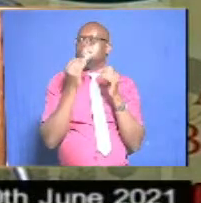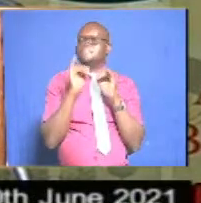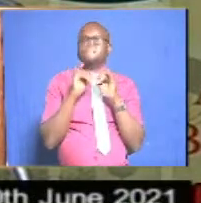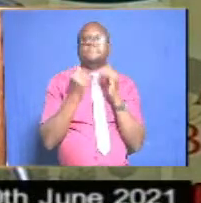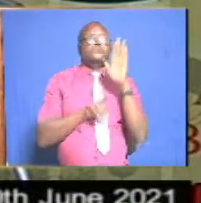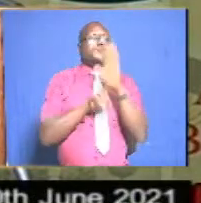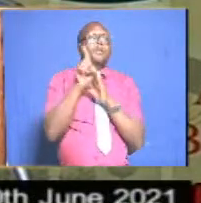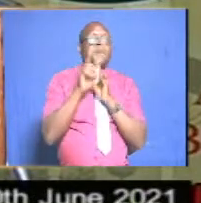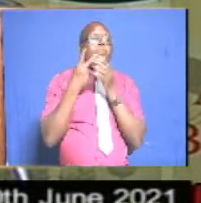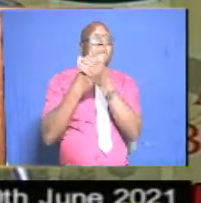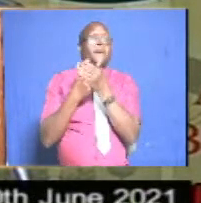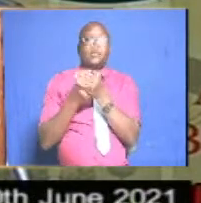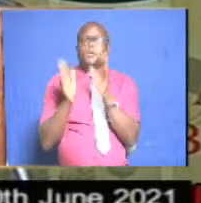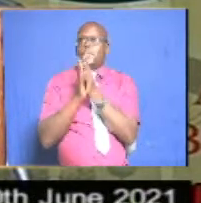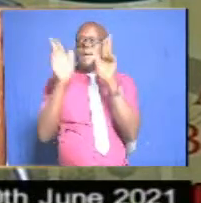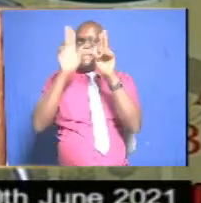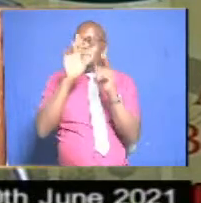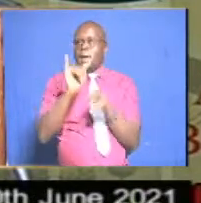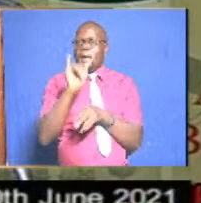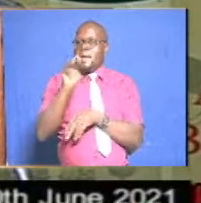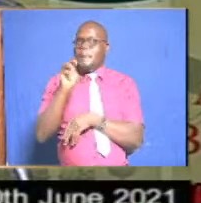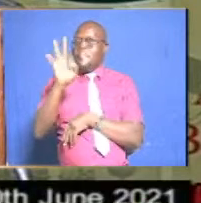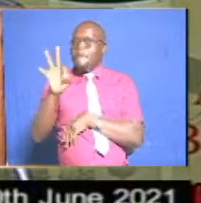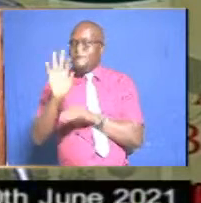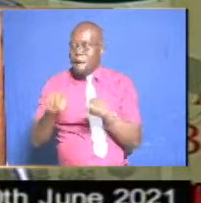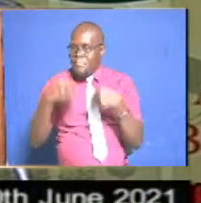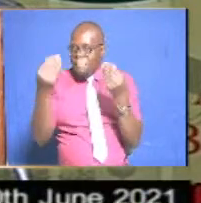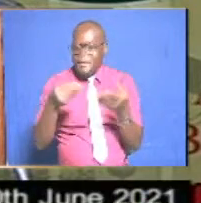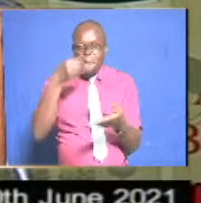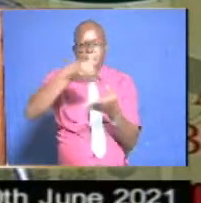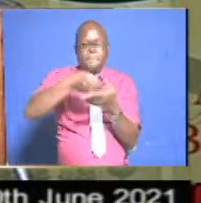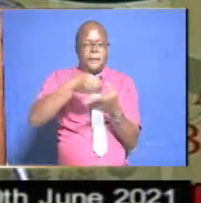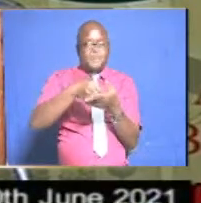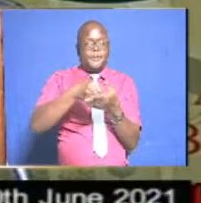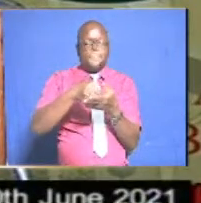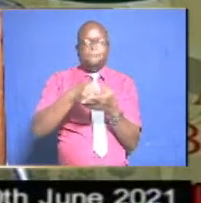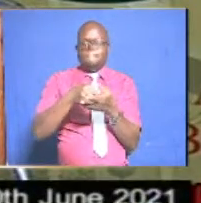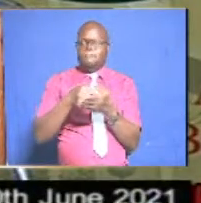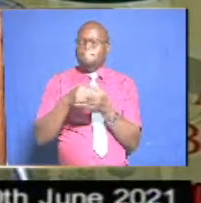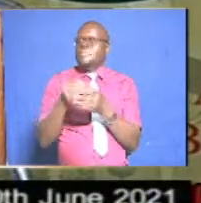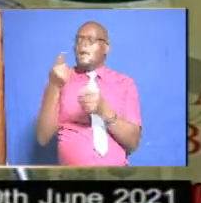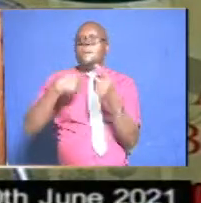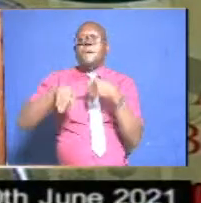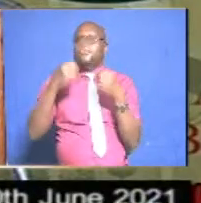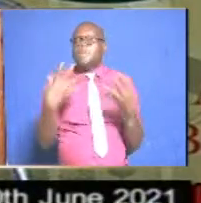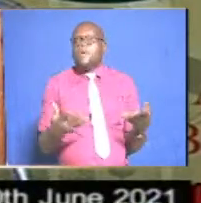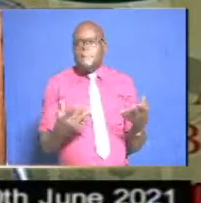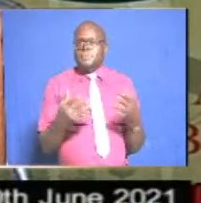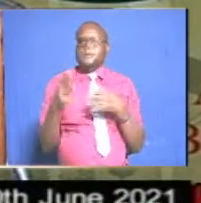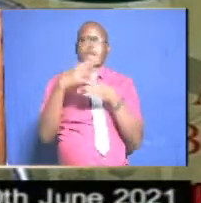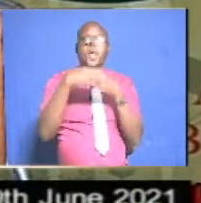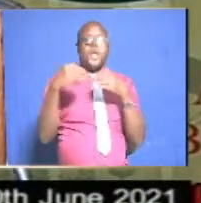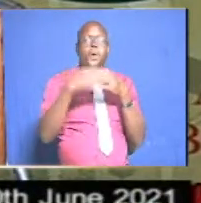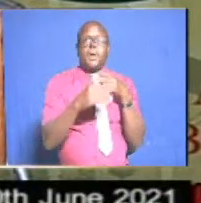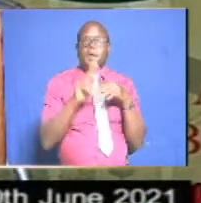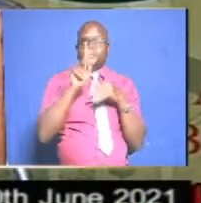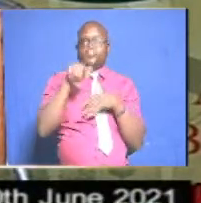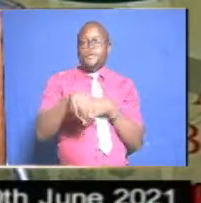partners, with the International Monetary Fund providing financial resources amounting to